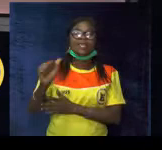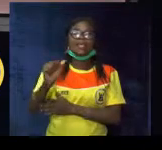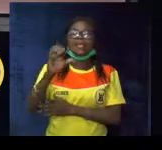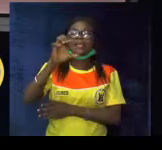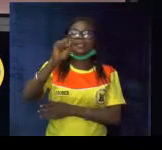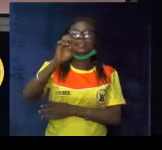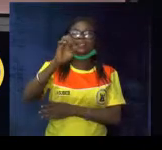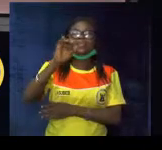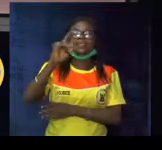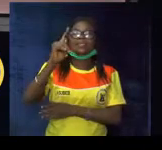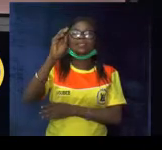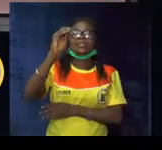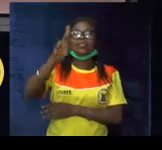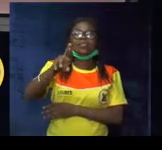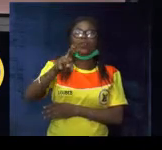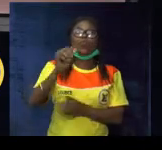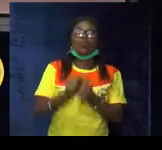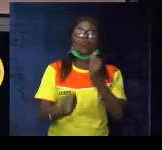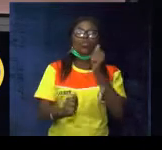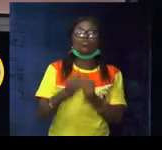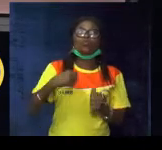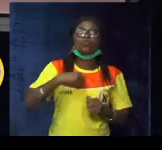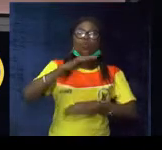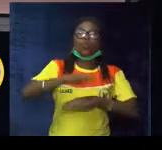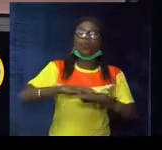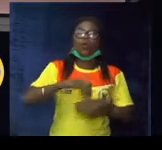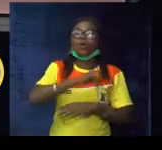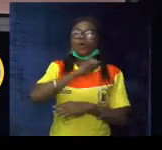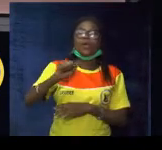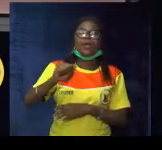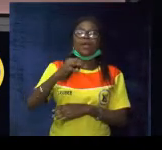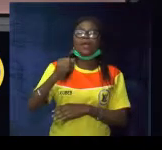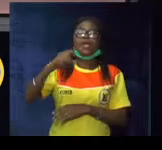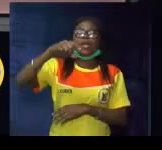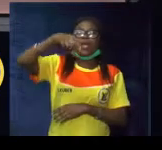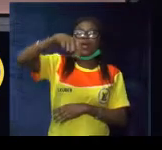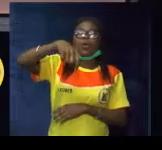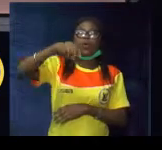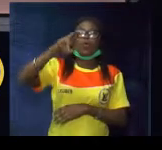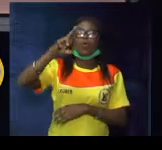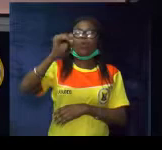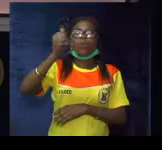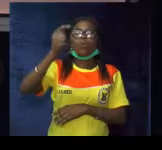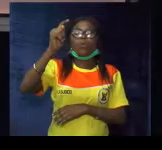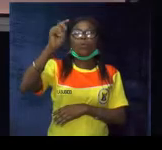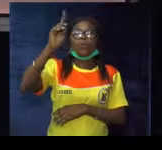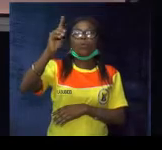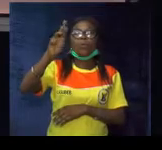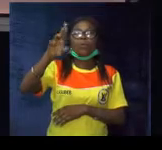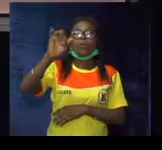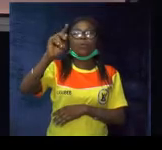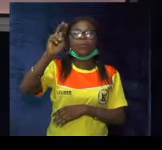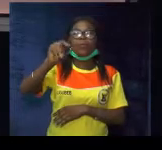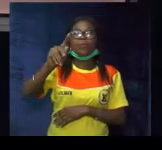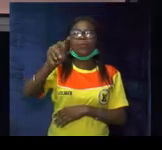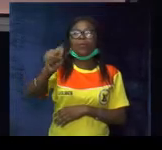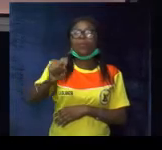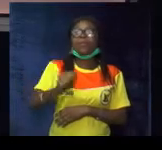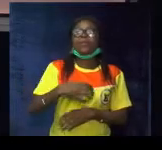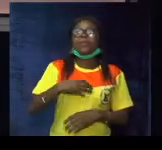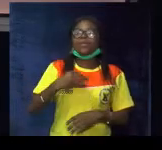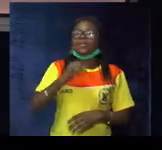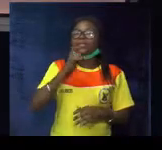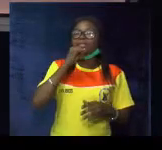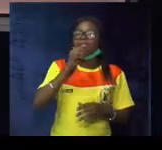sector, but it is a special sector, which we call a quadrant. Don't forget that we have a special segment which we